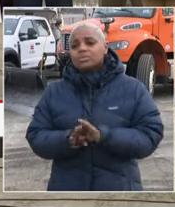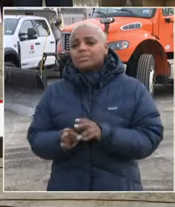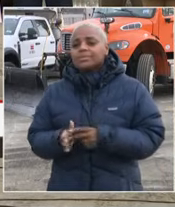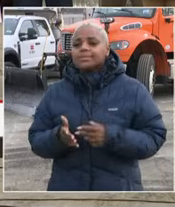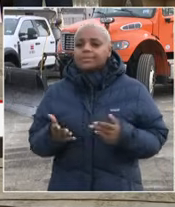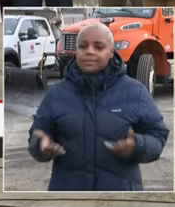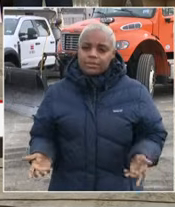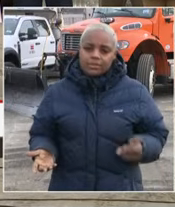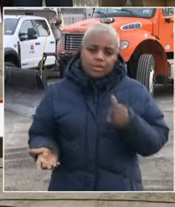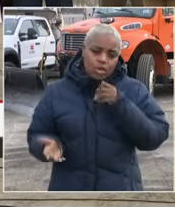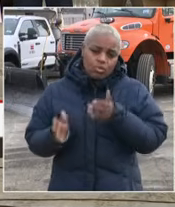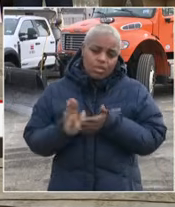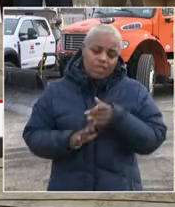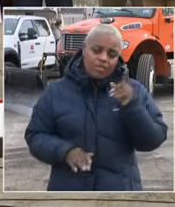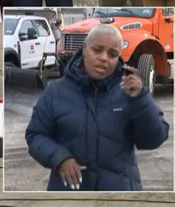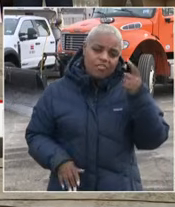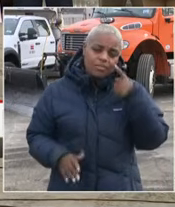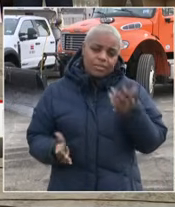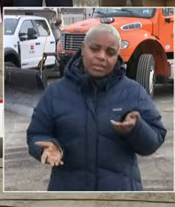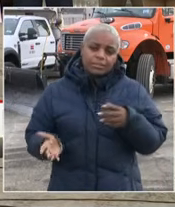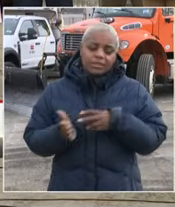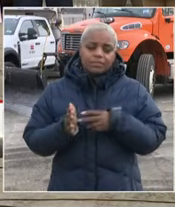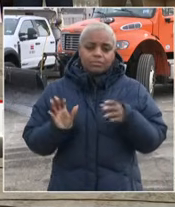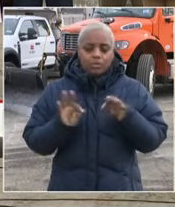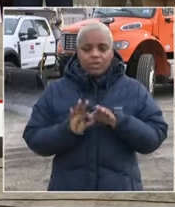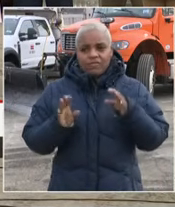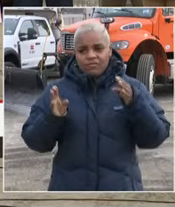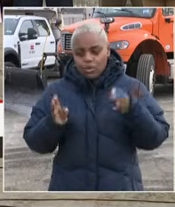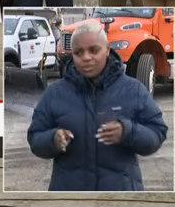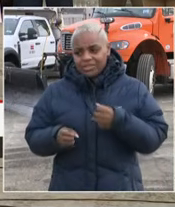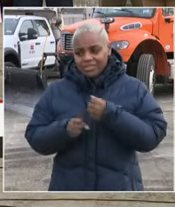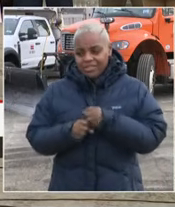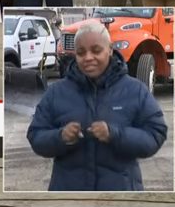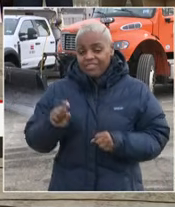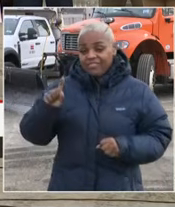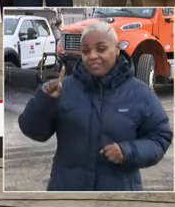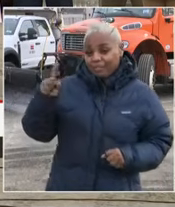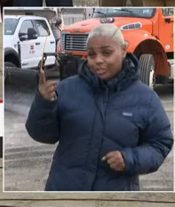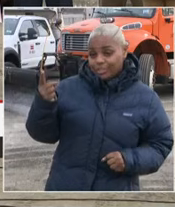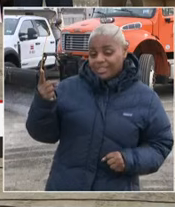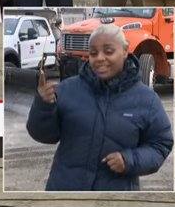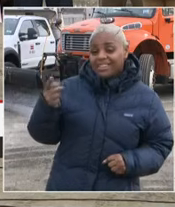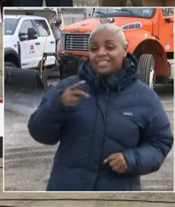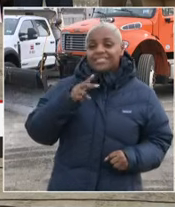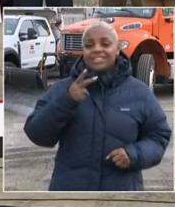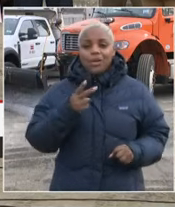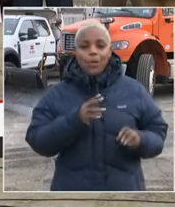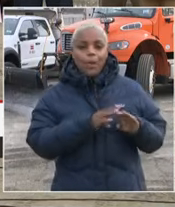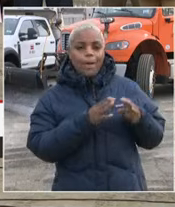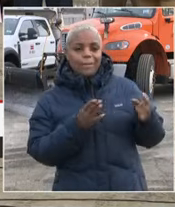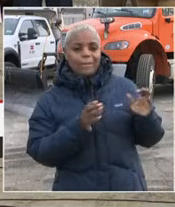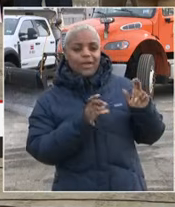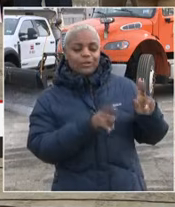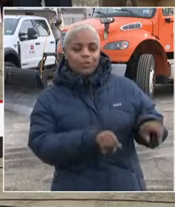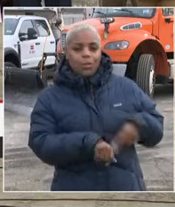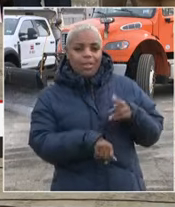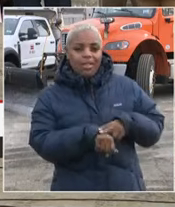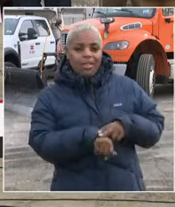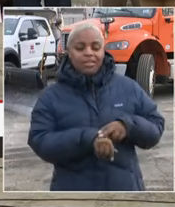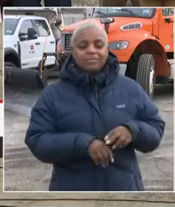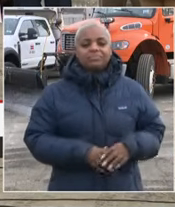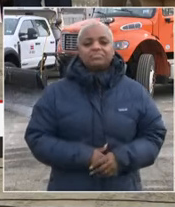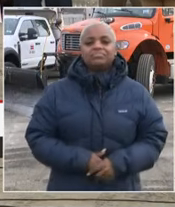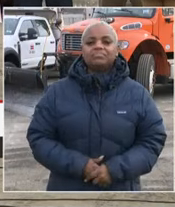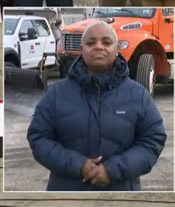people safe, and cleaning up and making sure we can get open and get back to normal for our own government operations and theirs. And I should